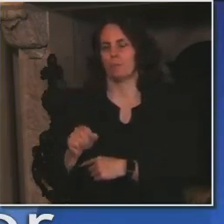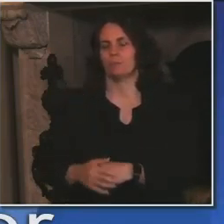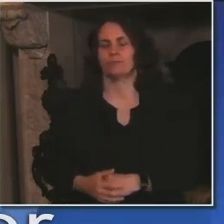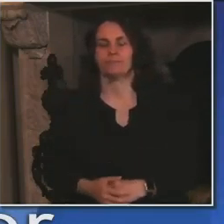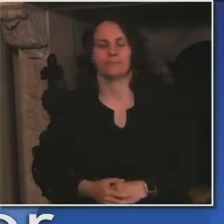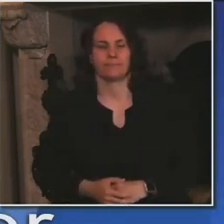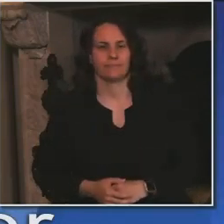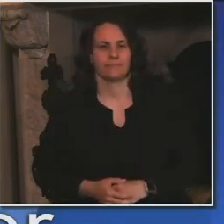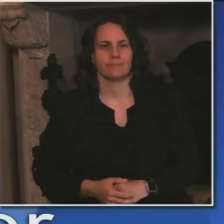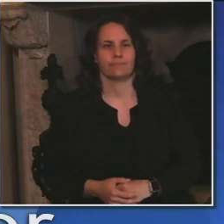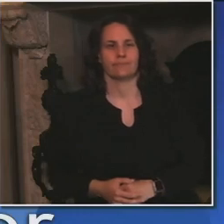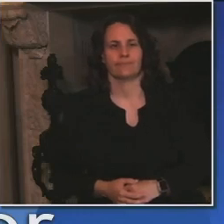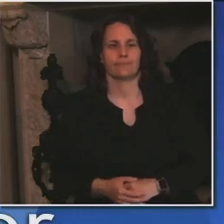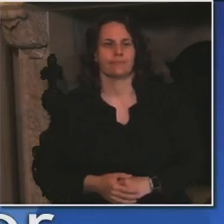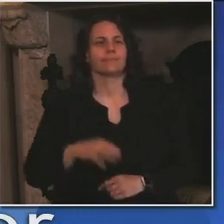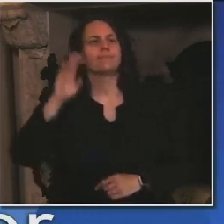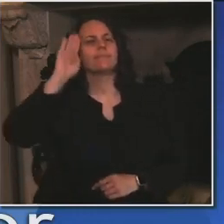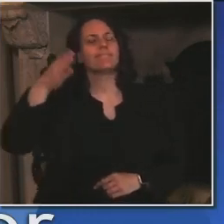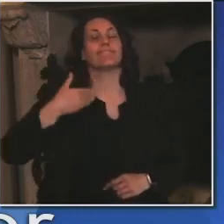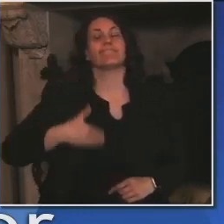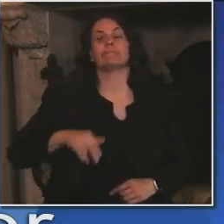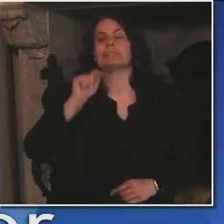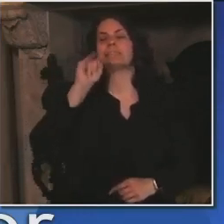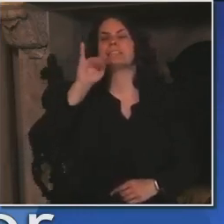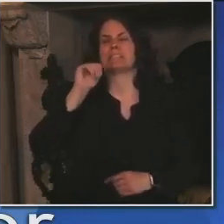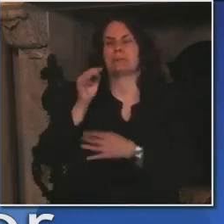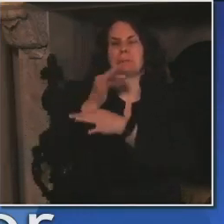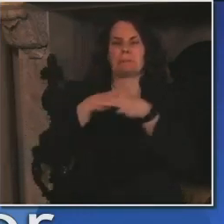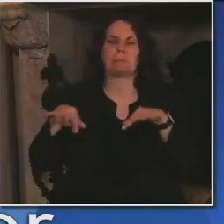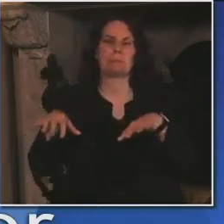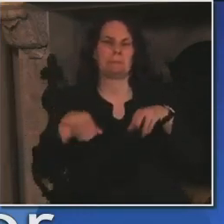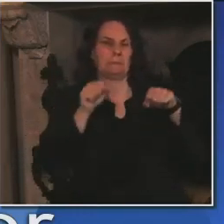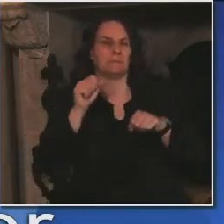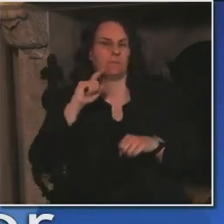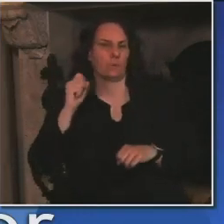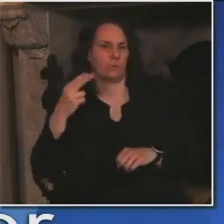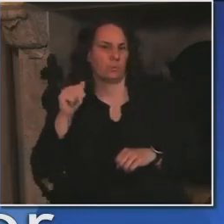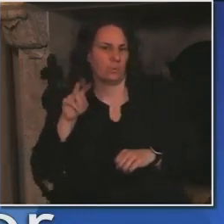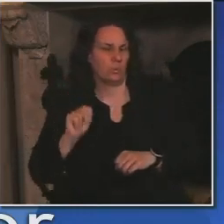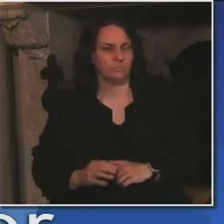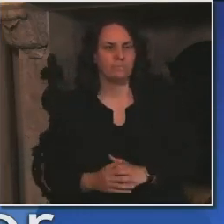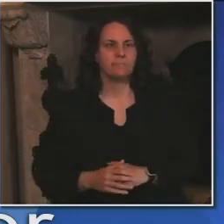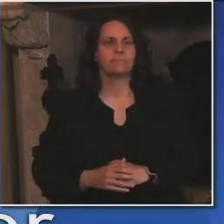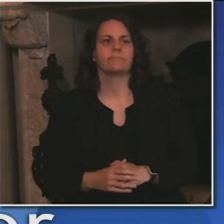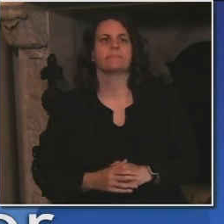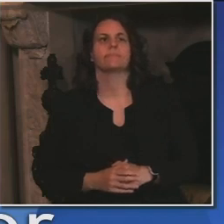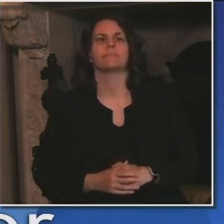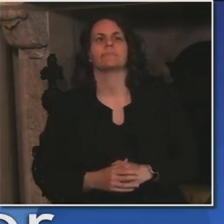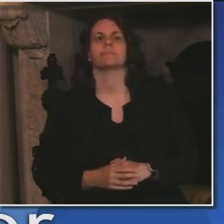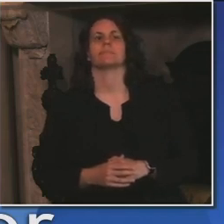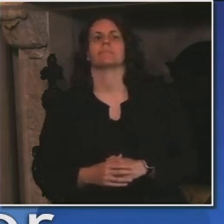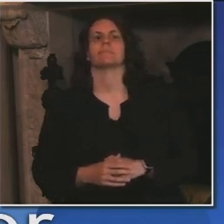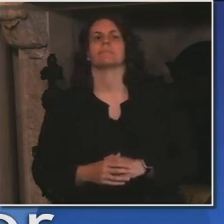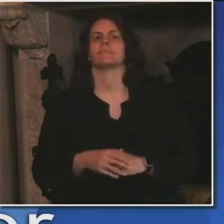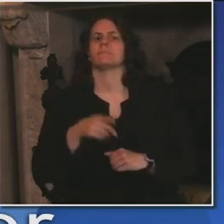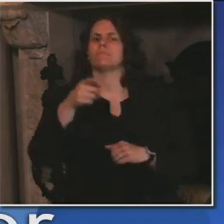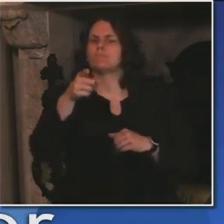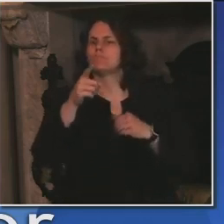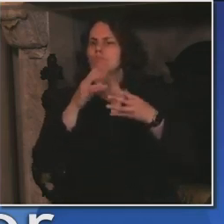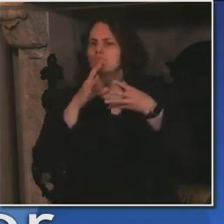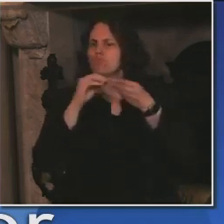Hi, this is Tim filling in for Sean. Governor, you said that the outbreak in Brown